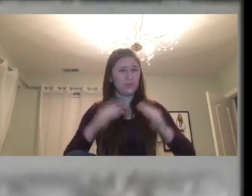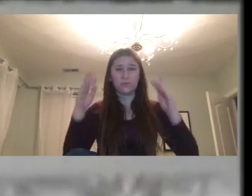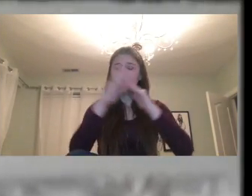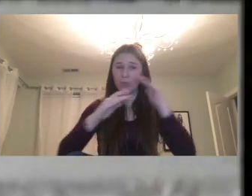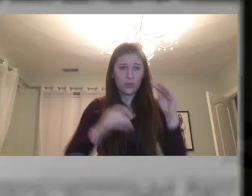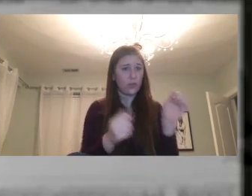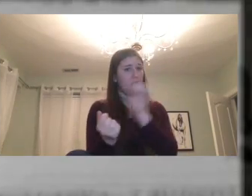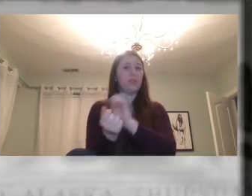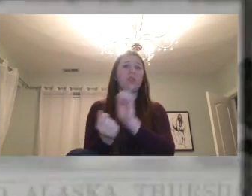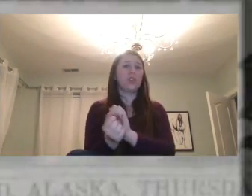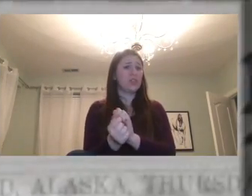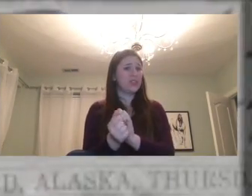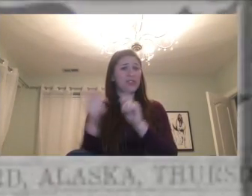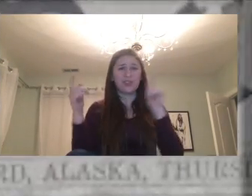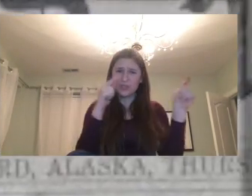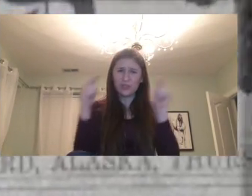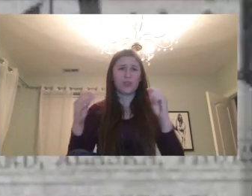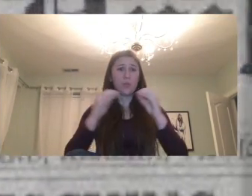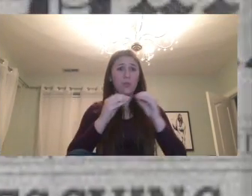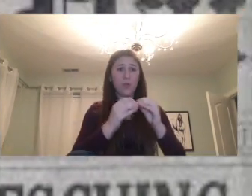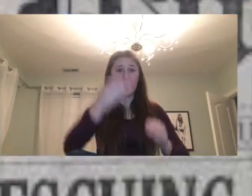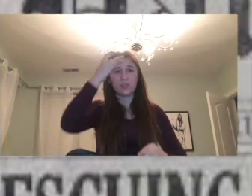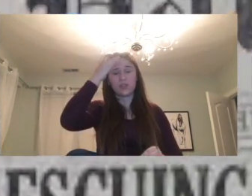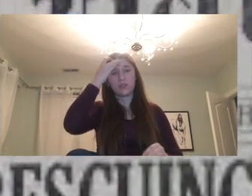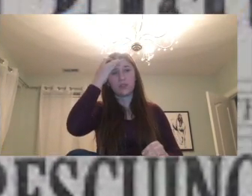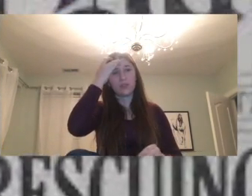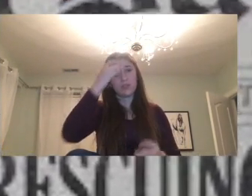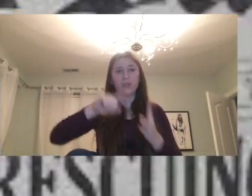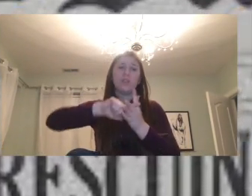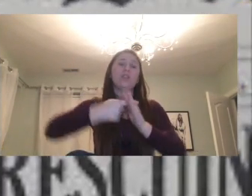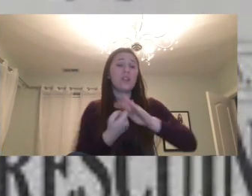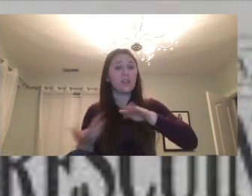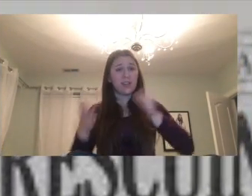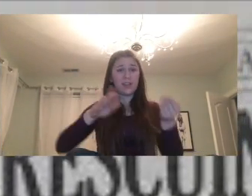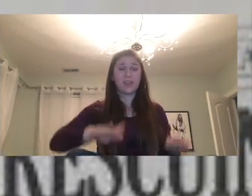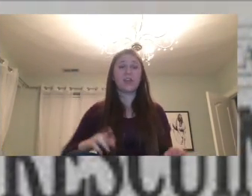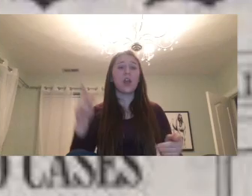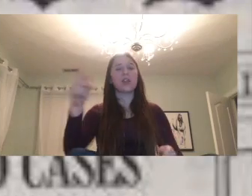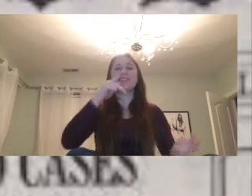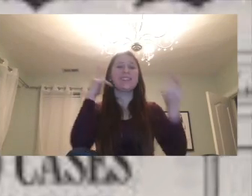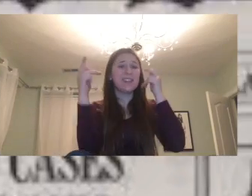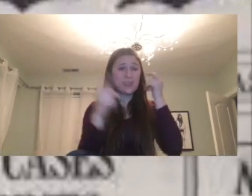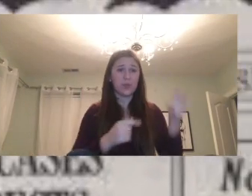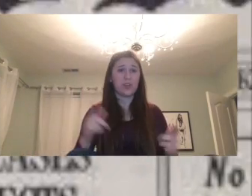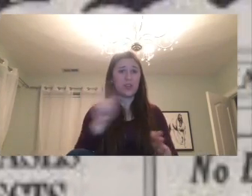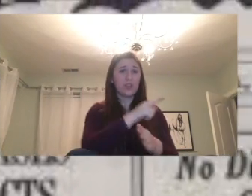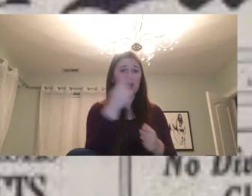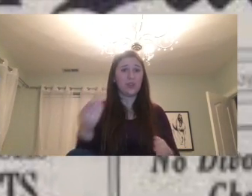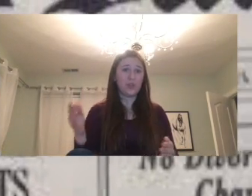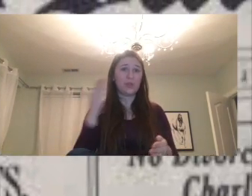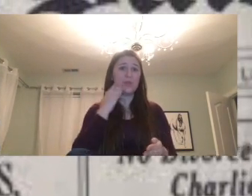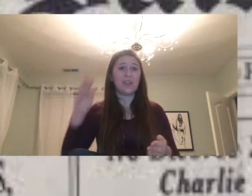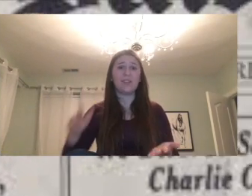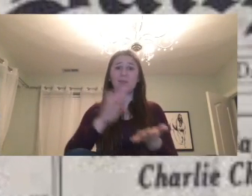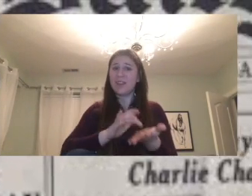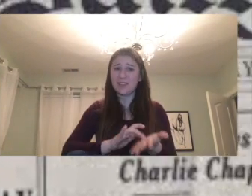musher. While in Nome, Dr. Welch struggled with the alarming amount of new cases developing. The condition of the patients was